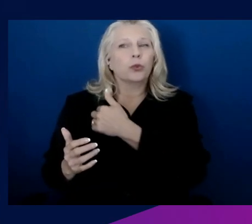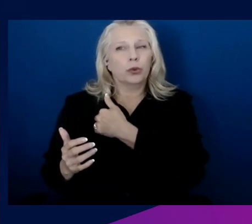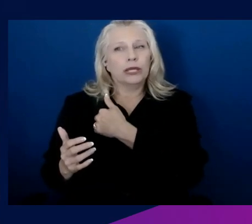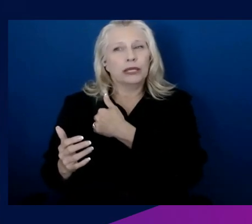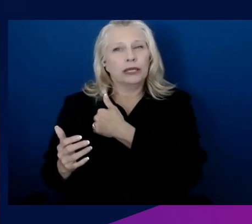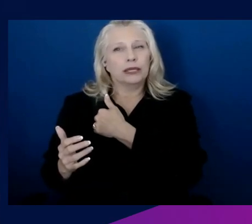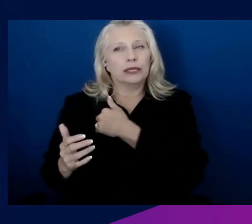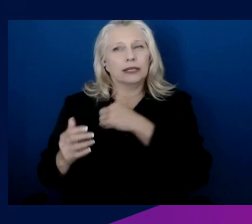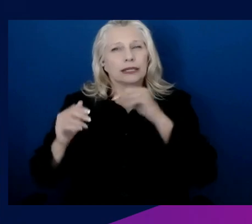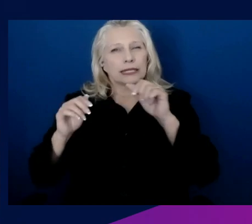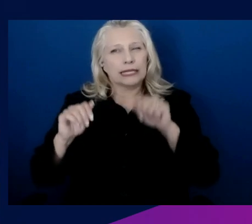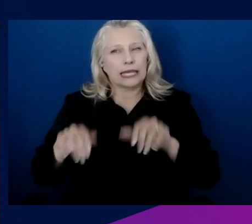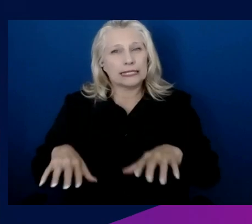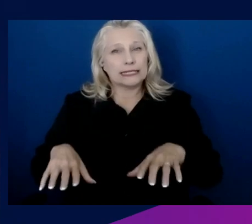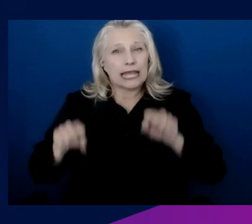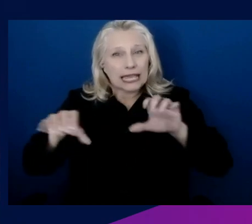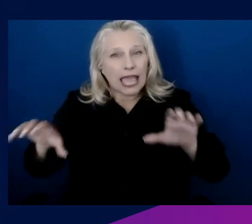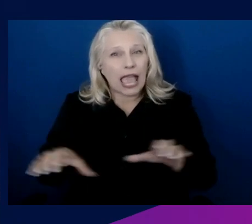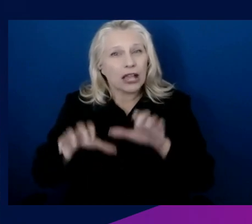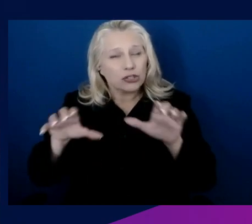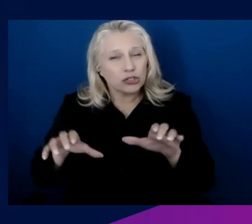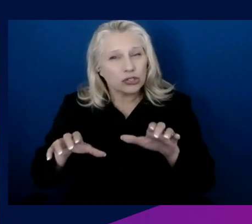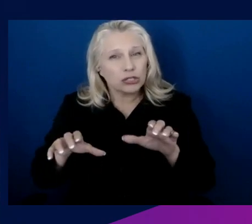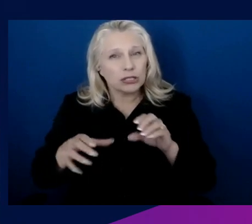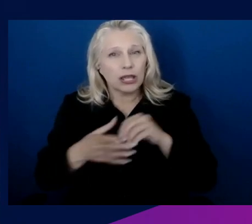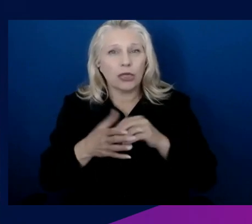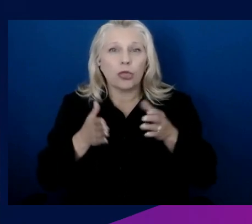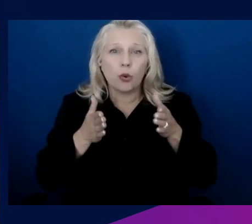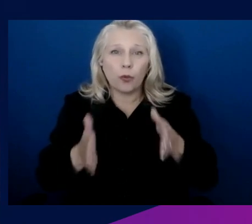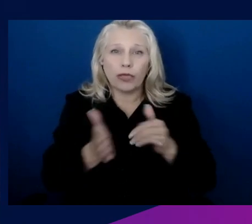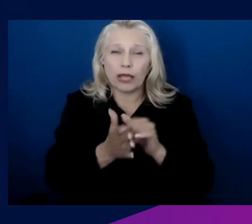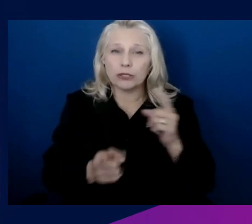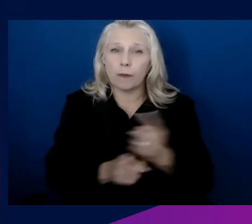can take action in the ways that are appropriate to us. And I